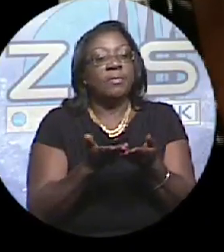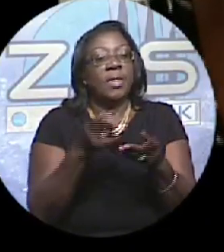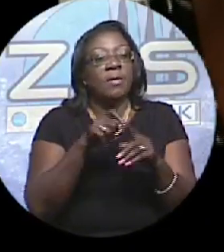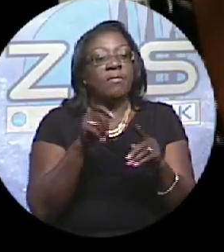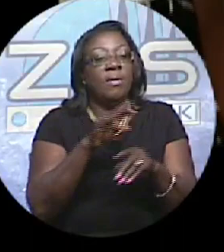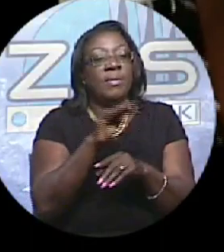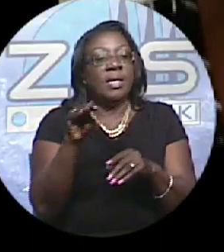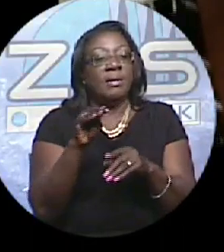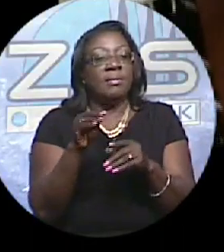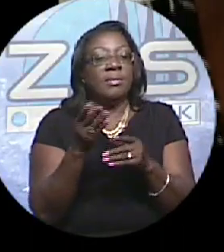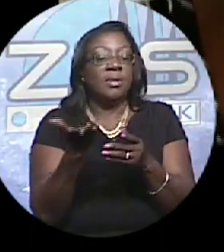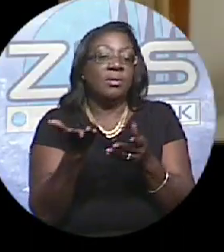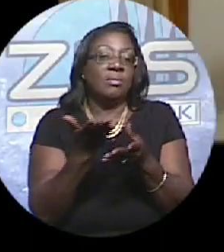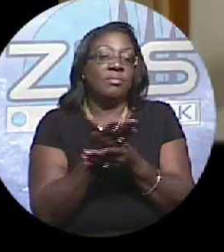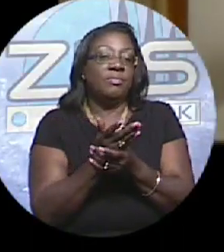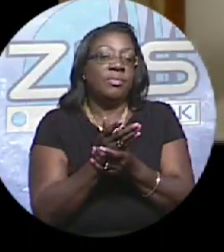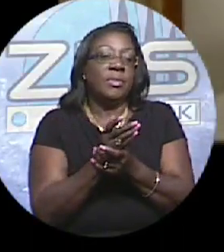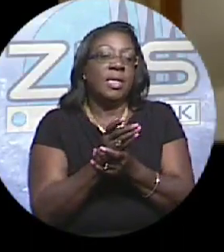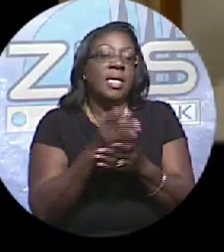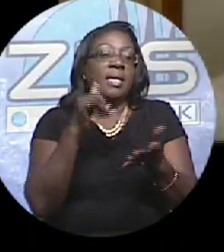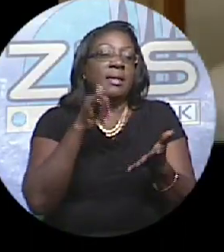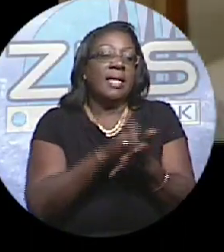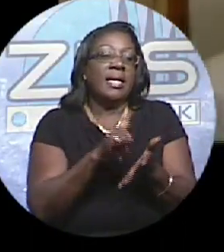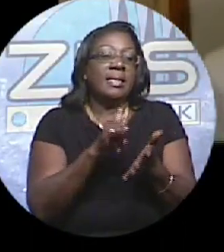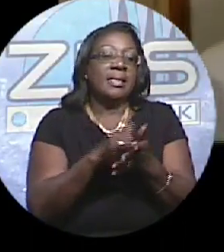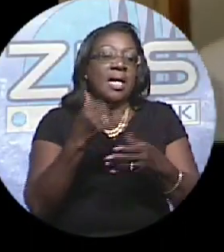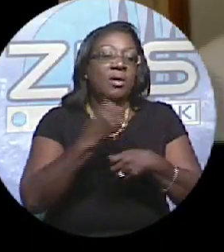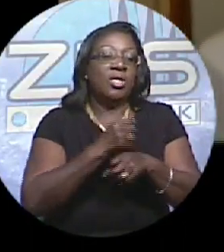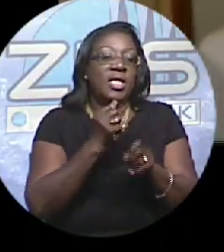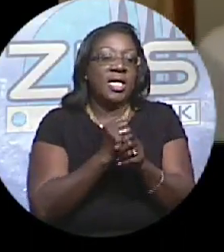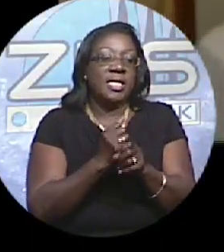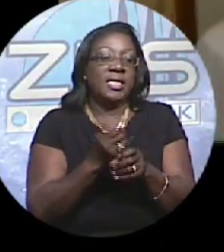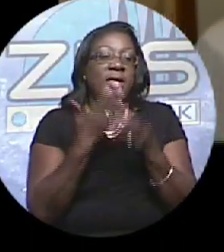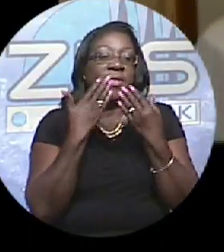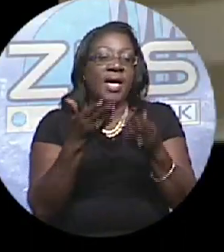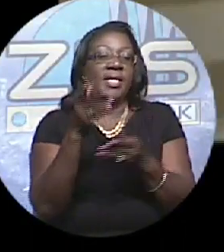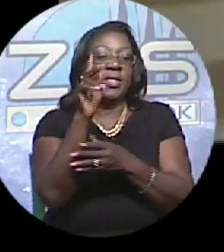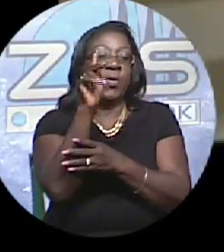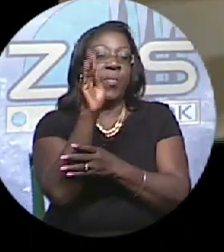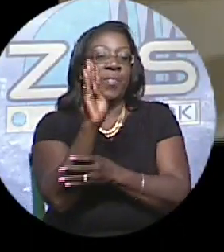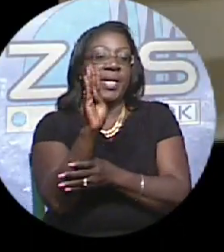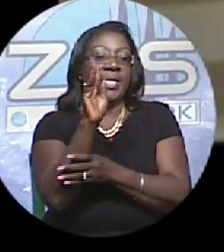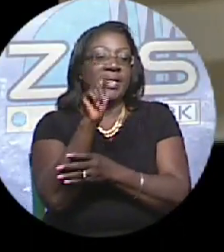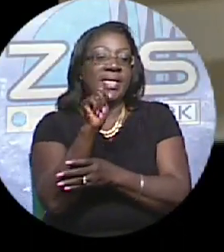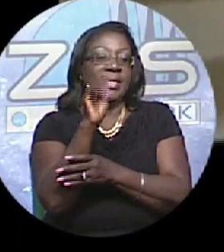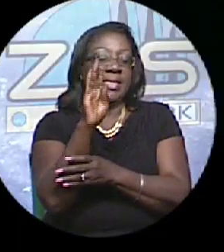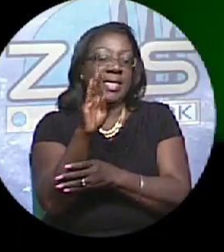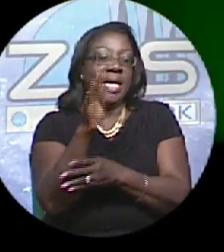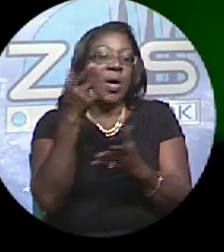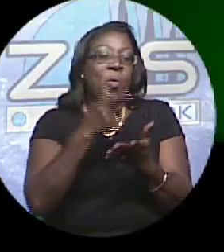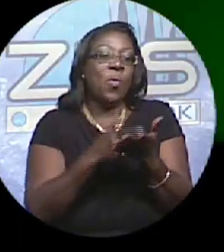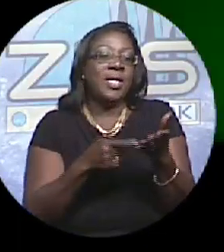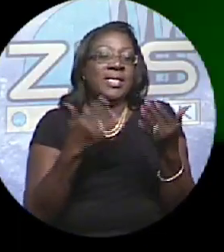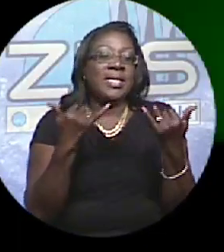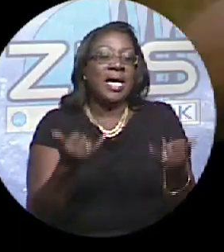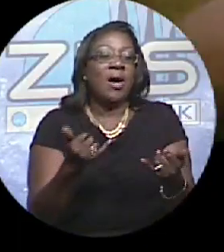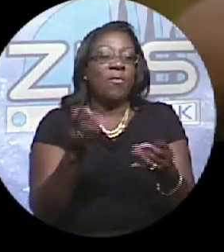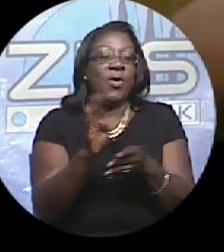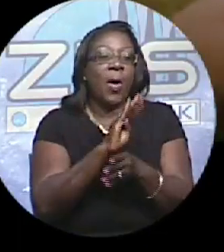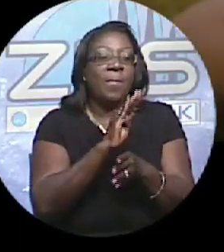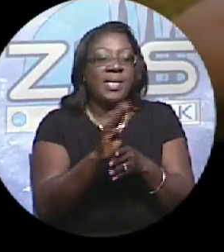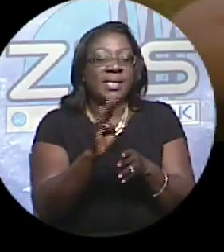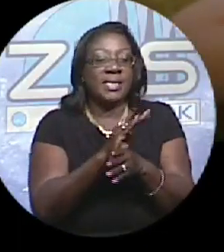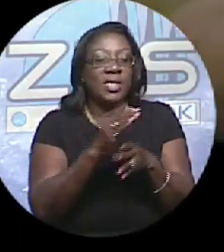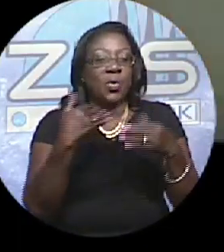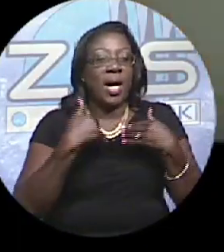from them. So. Well, that has now changed thanks to BTC. What has it meant for business to have IPTV or BTC